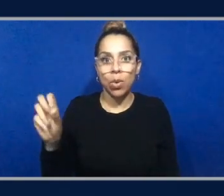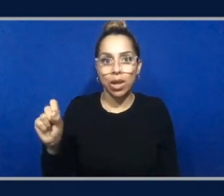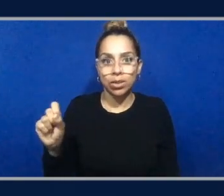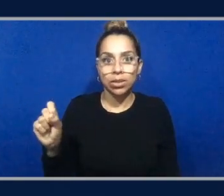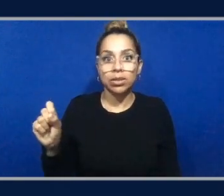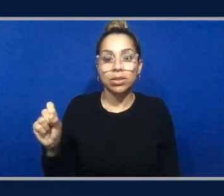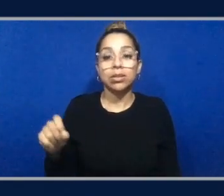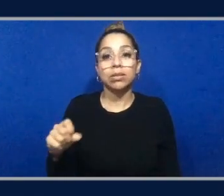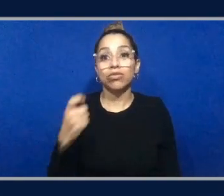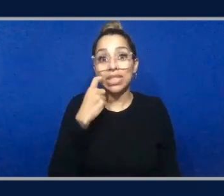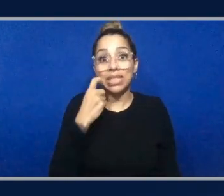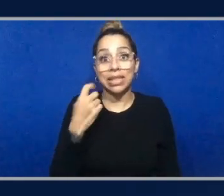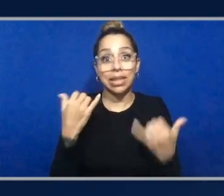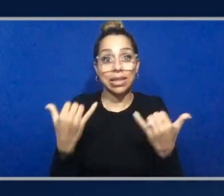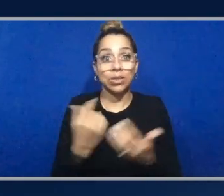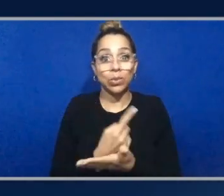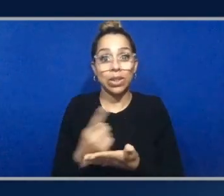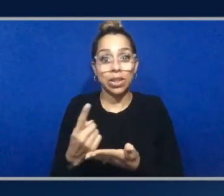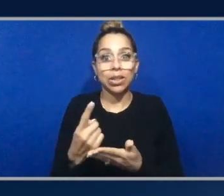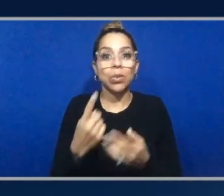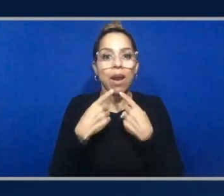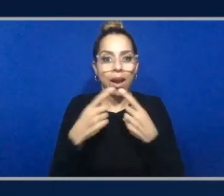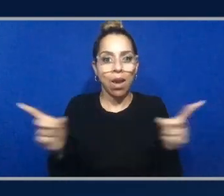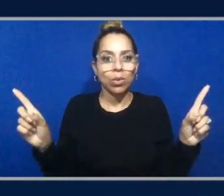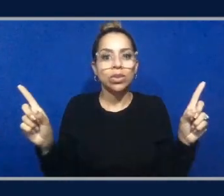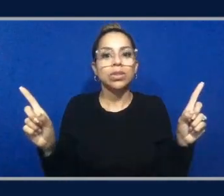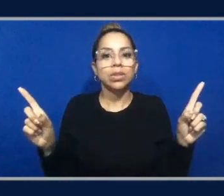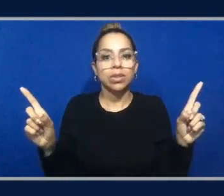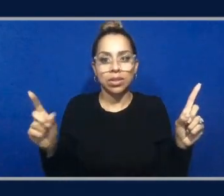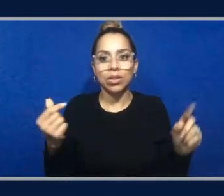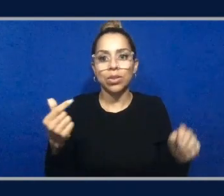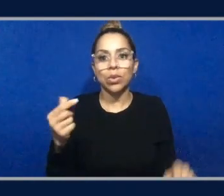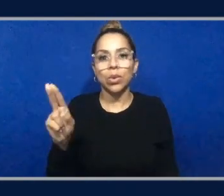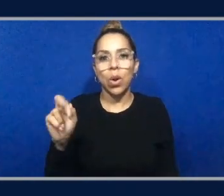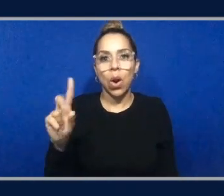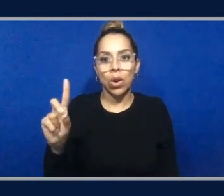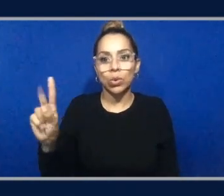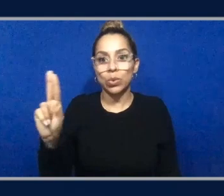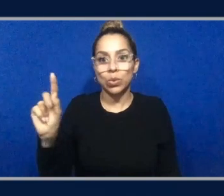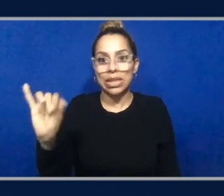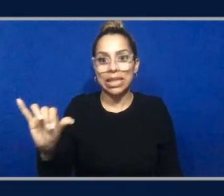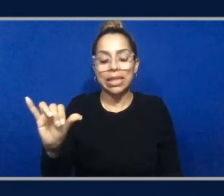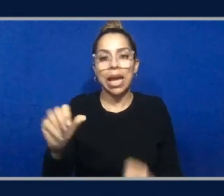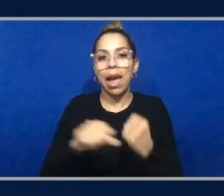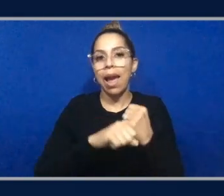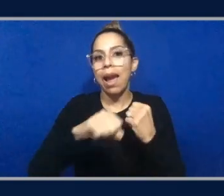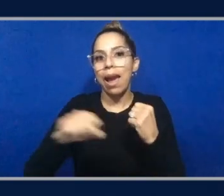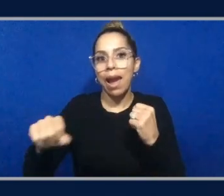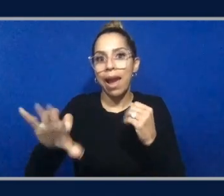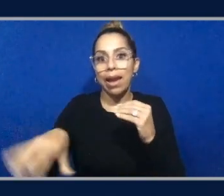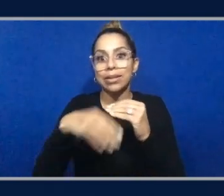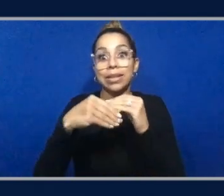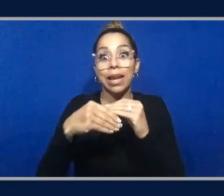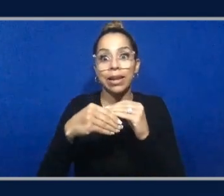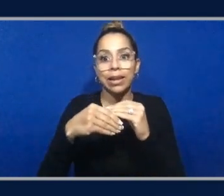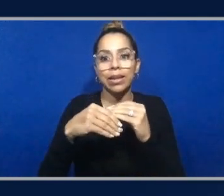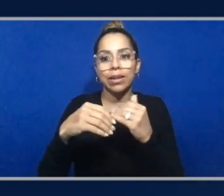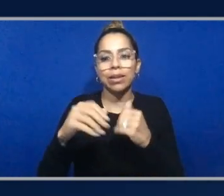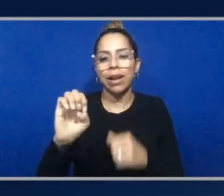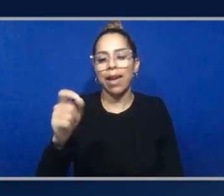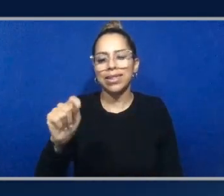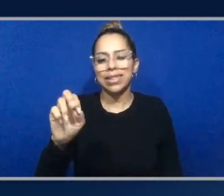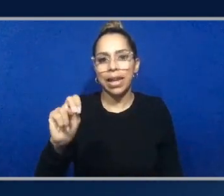week, we announced GuardDuty Extended Threat Detection, which is the next evolution of our service. Yeah, we were talking